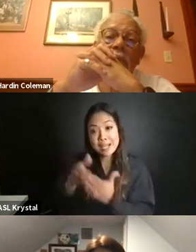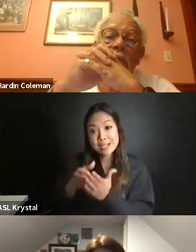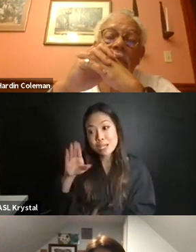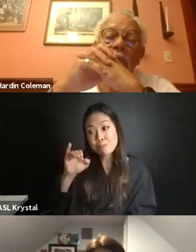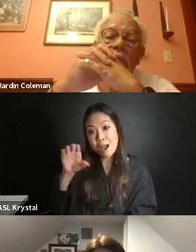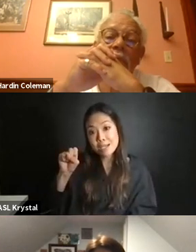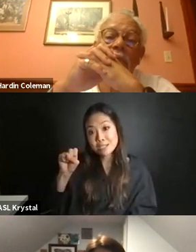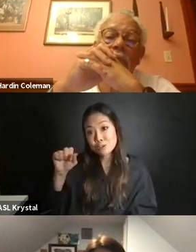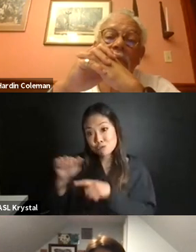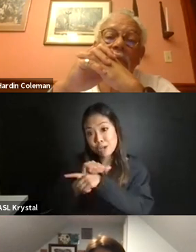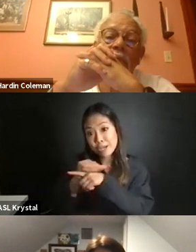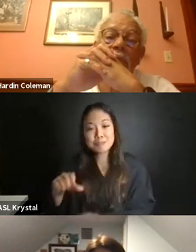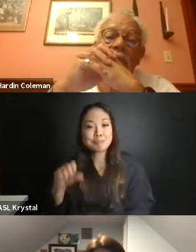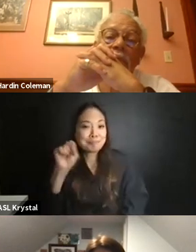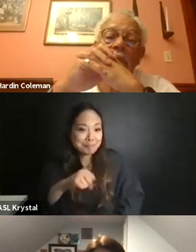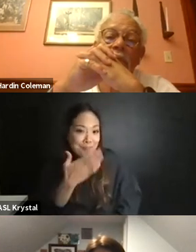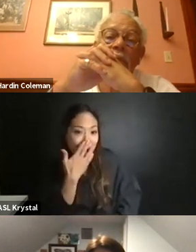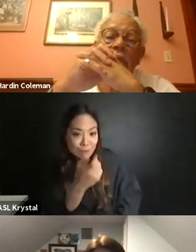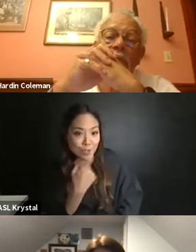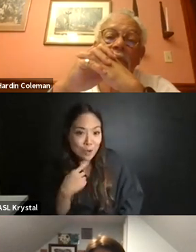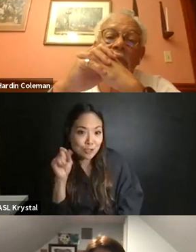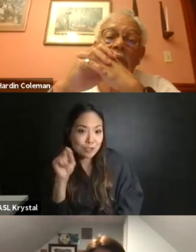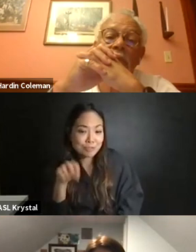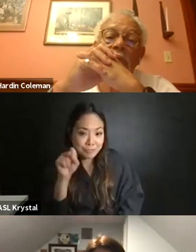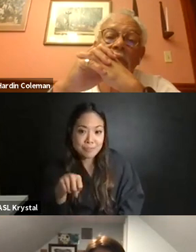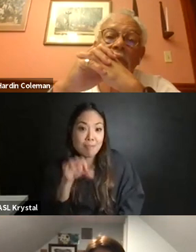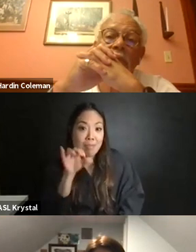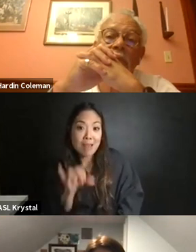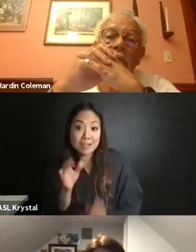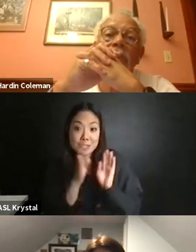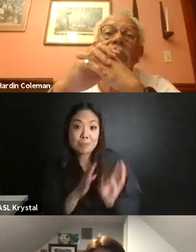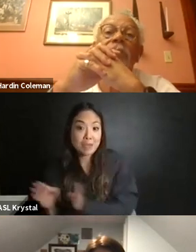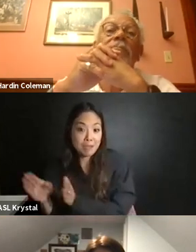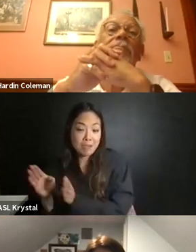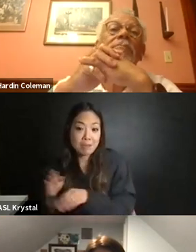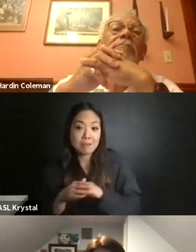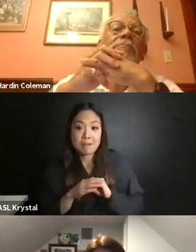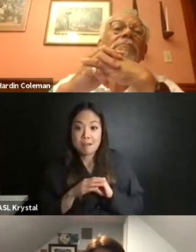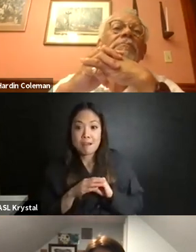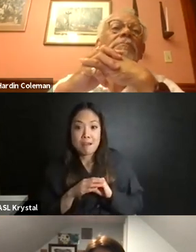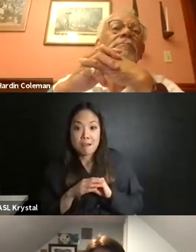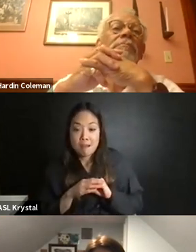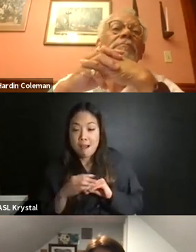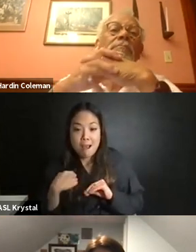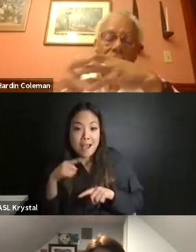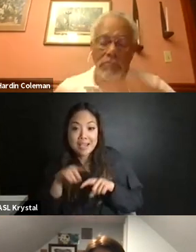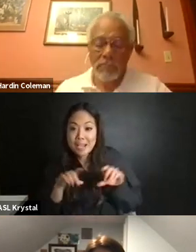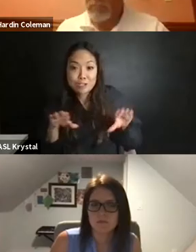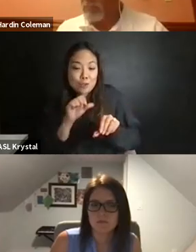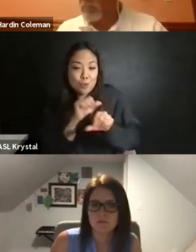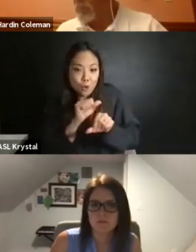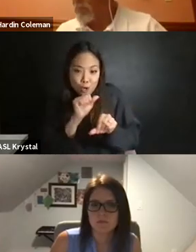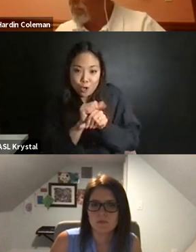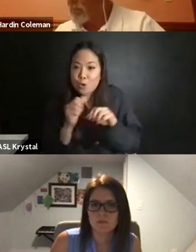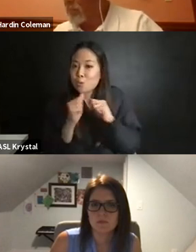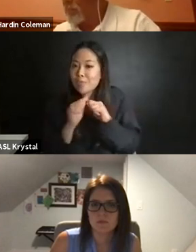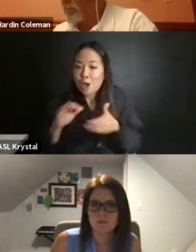um that is that is thank you for that question that is the plan um i don't think that i can do the work um without partnering with the office of